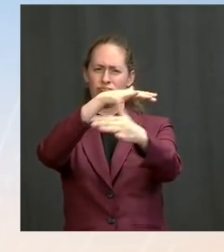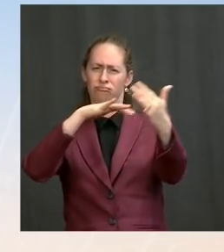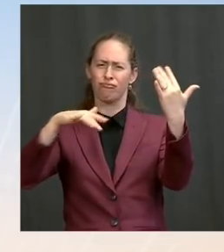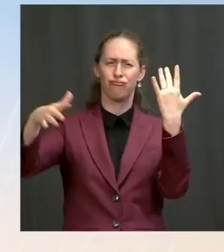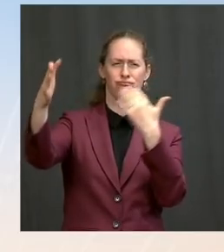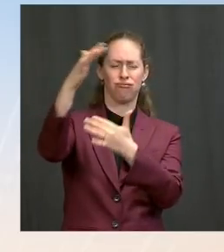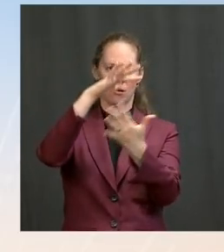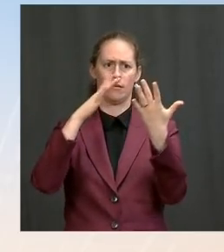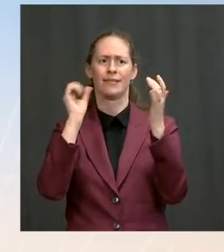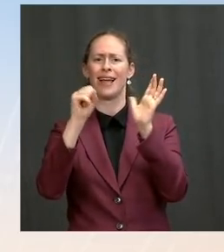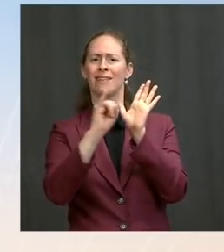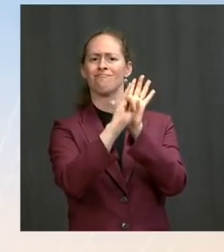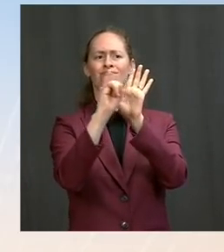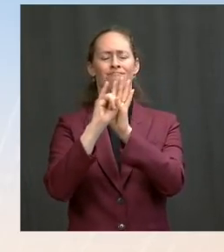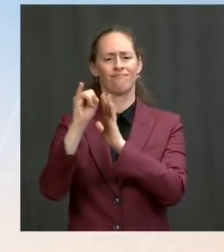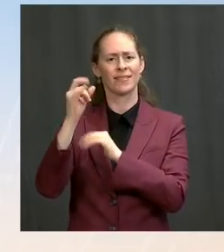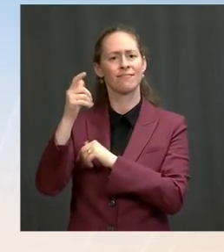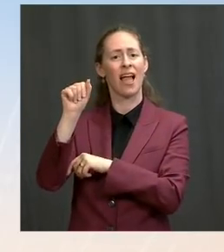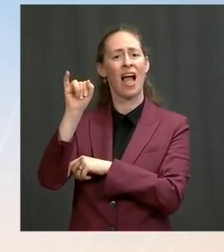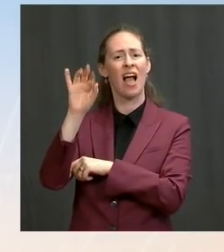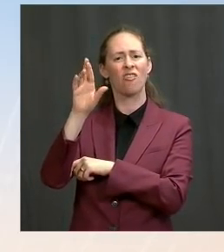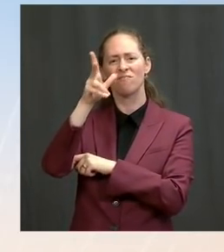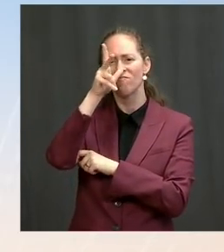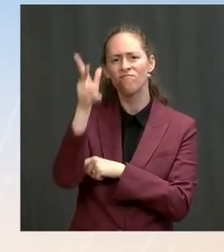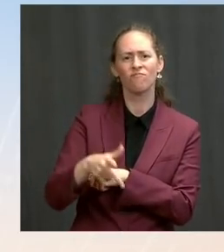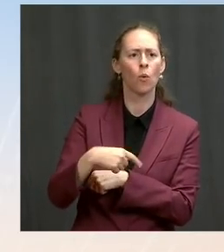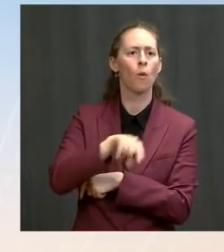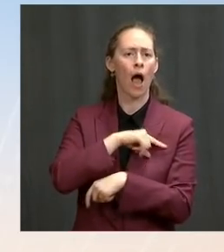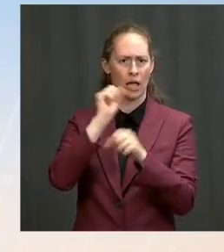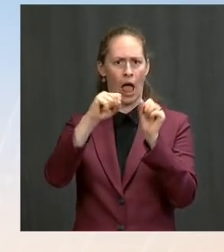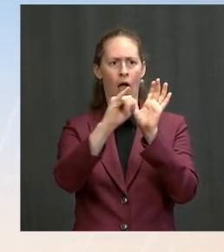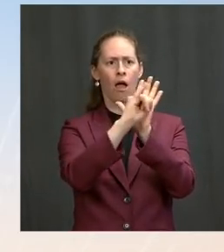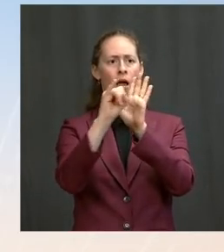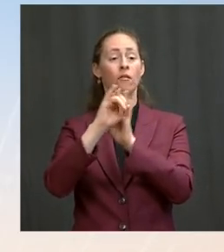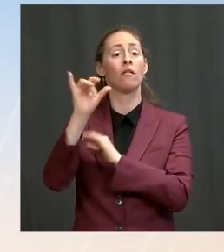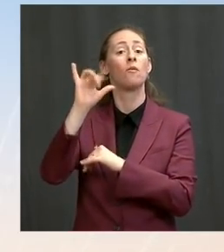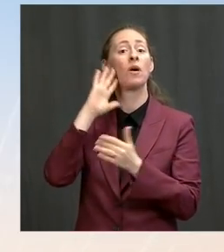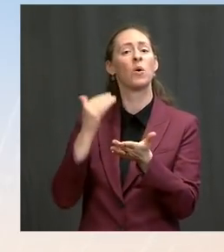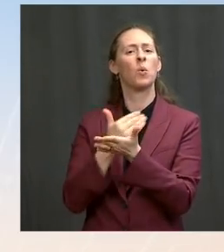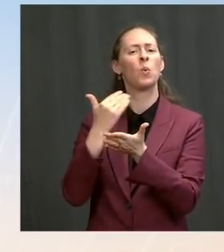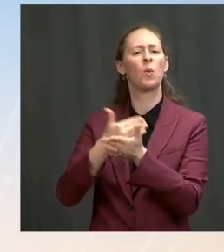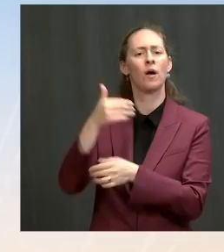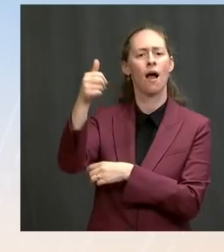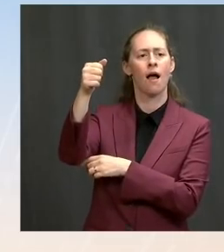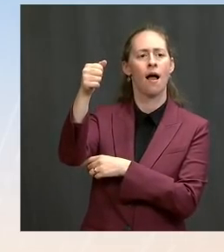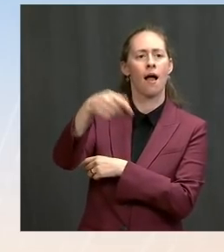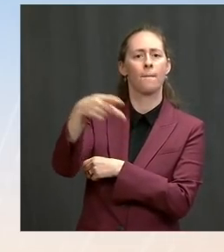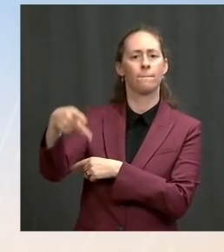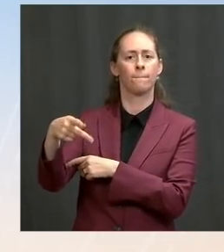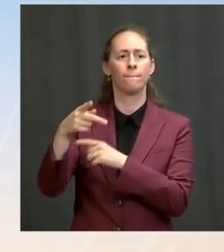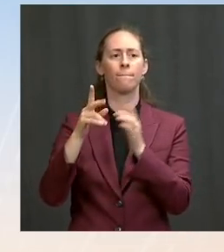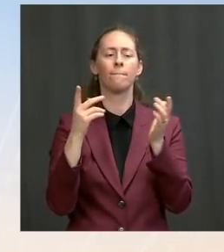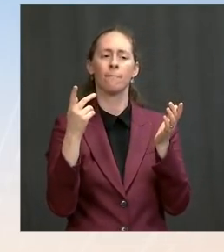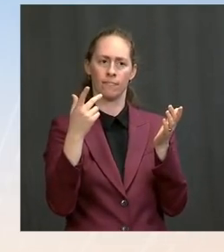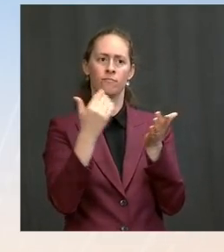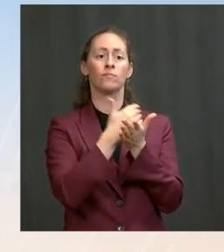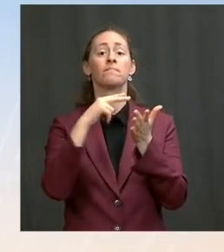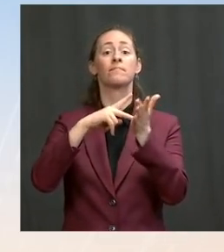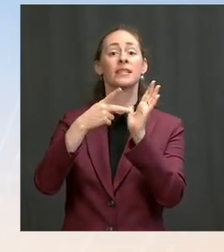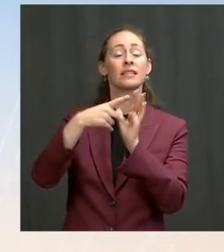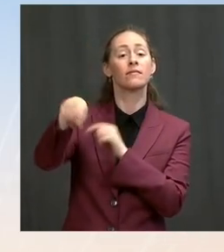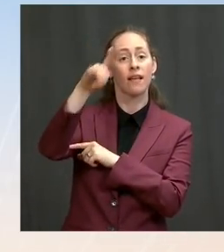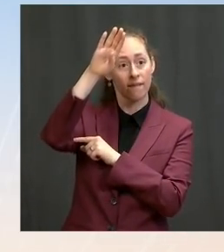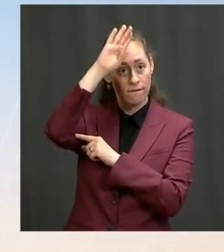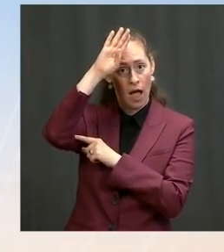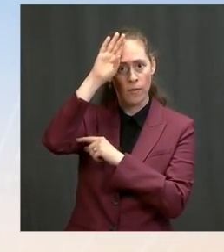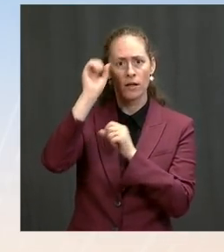app to the AirNow mobile app next month so that firefighters, families, and people throughout the communities in the West can take